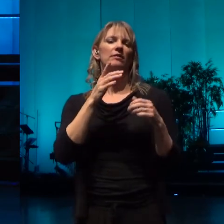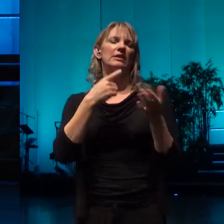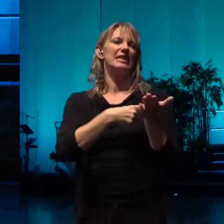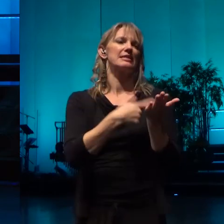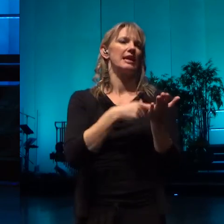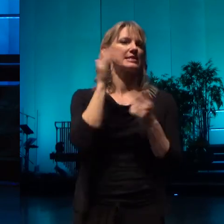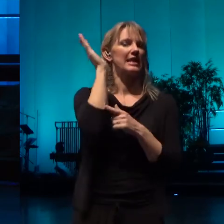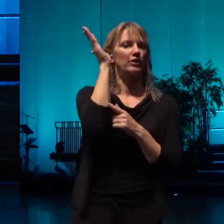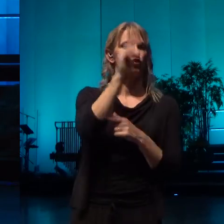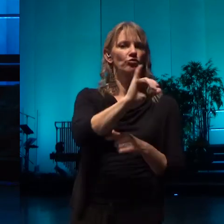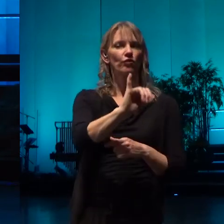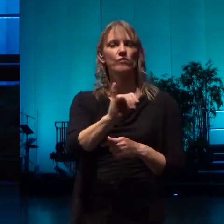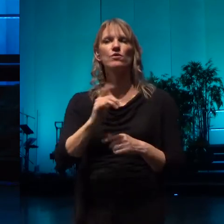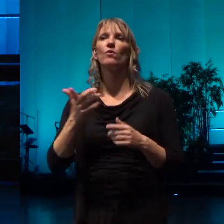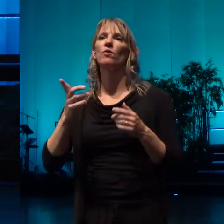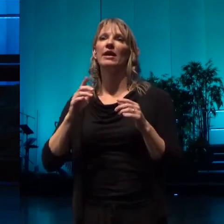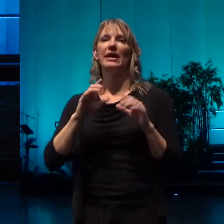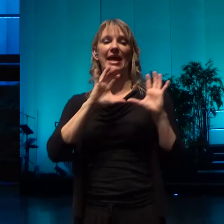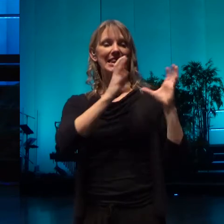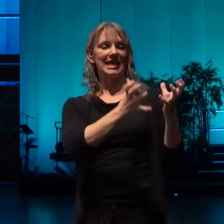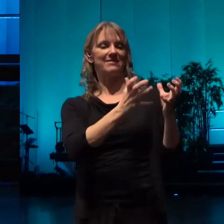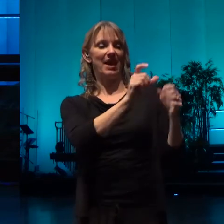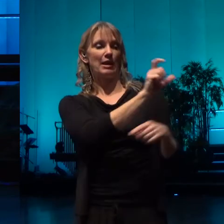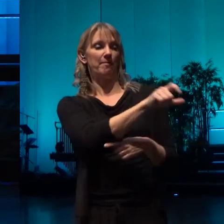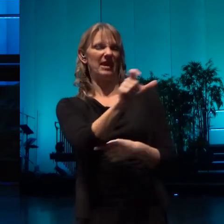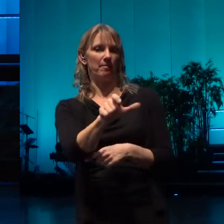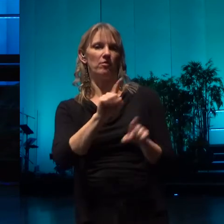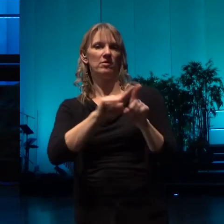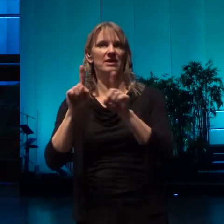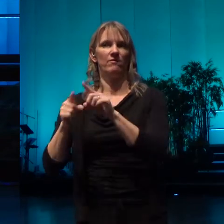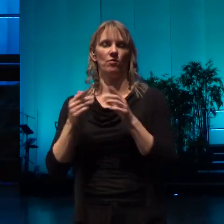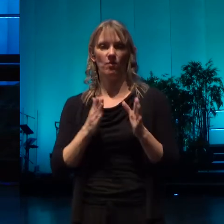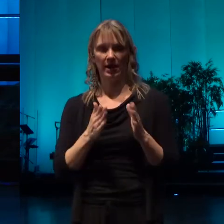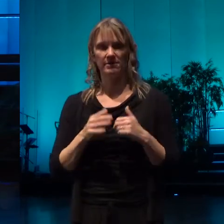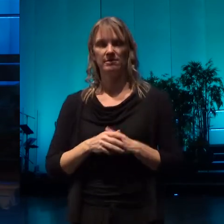he classified people and the world the following way.